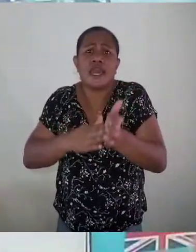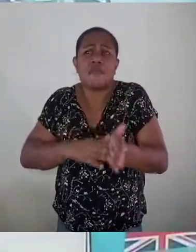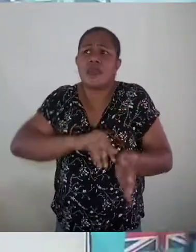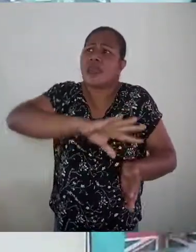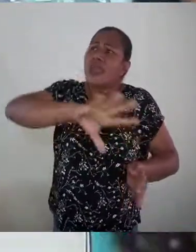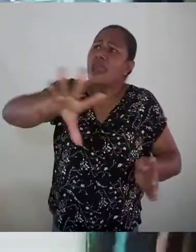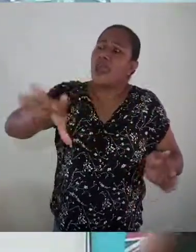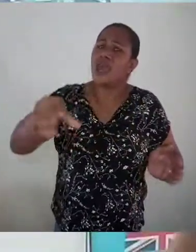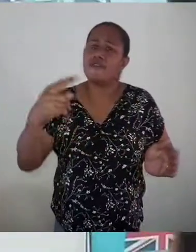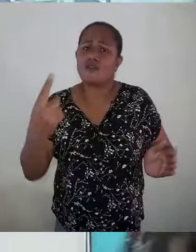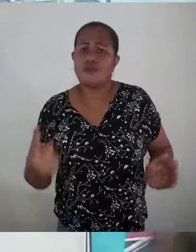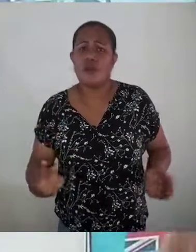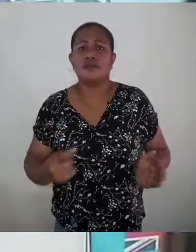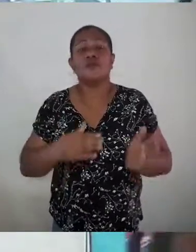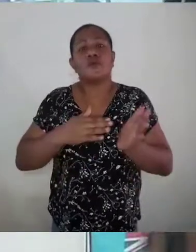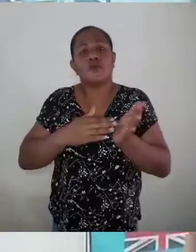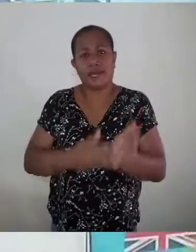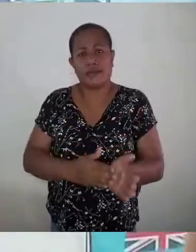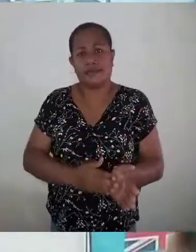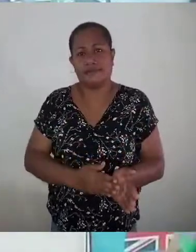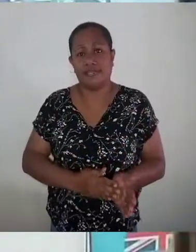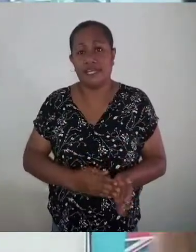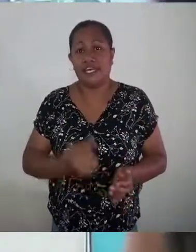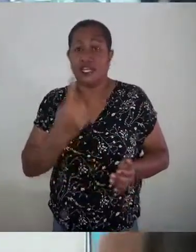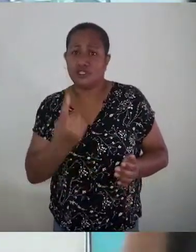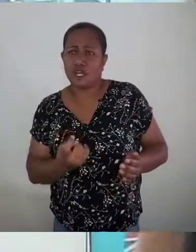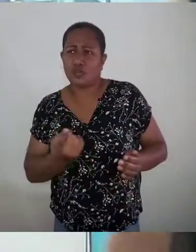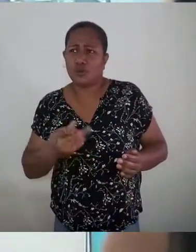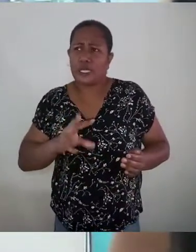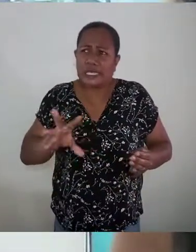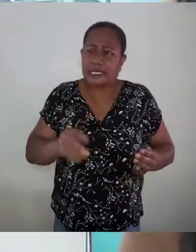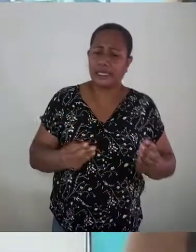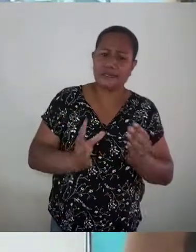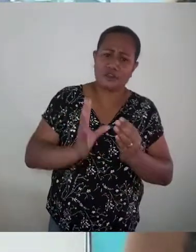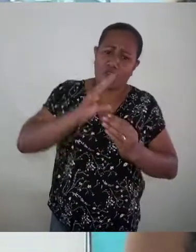safe and stop COVID trying to get into our body.